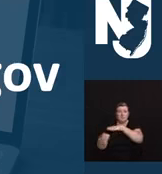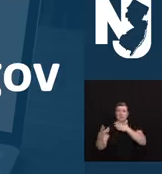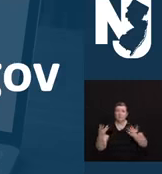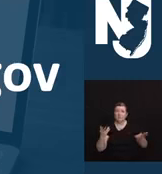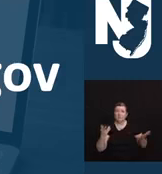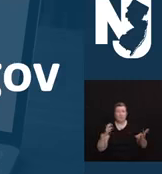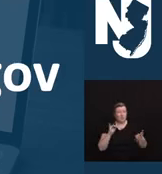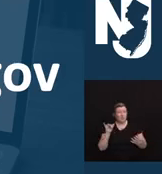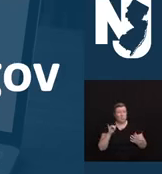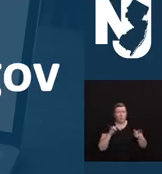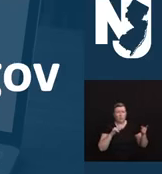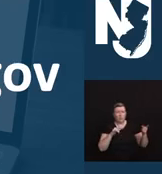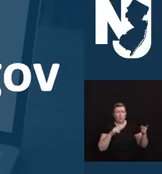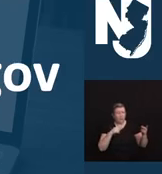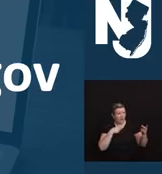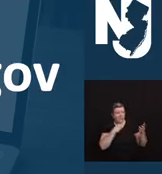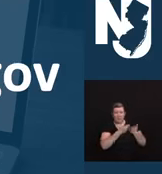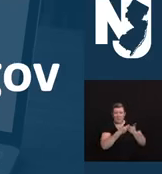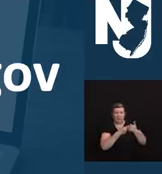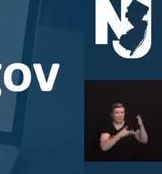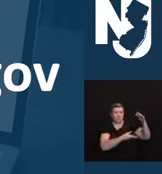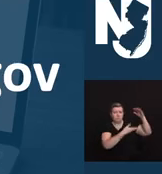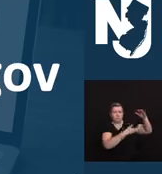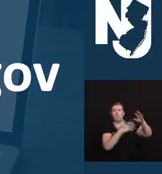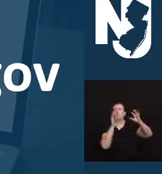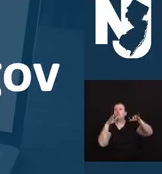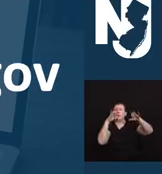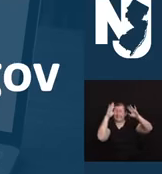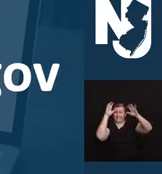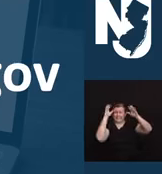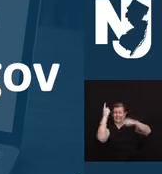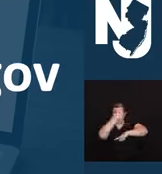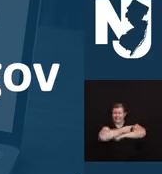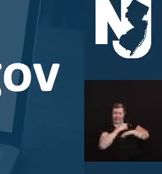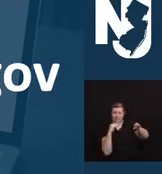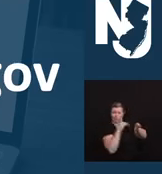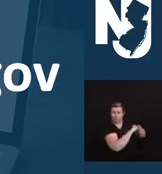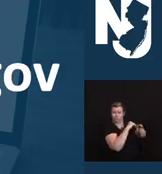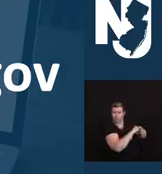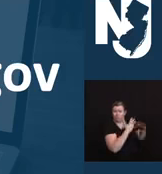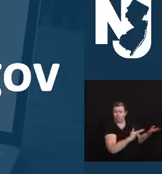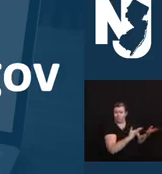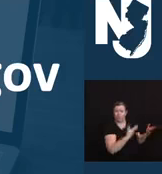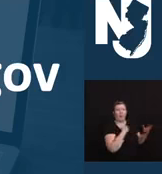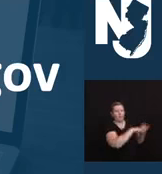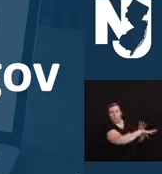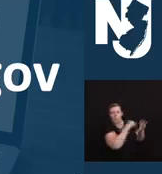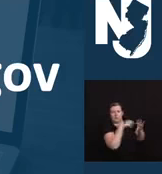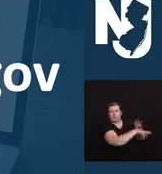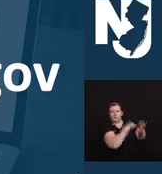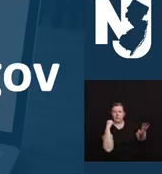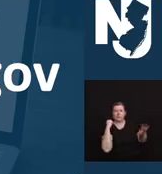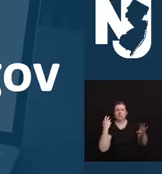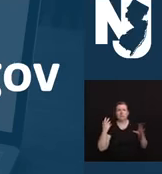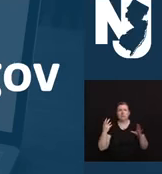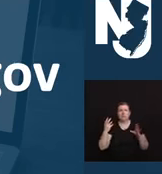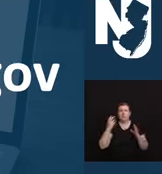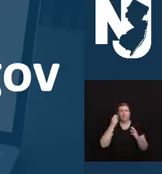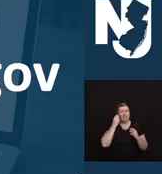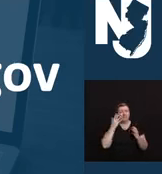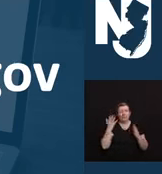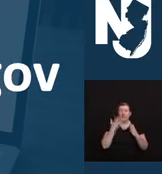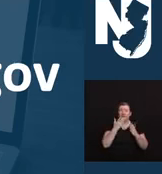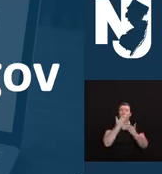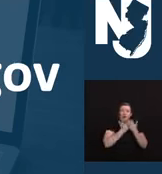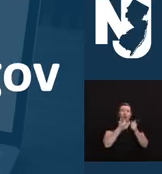us through the next 2 months. We have directed all state departments to plan for 15% budget cuts starting this